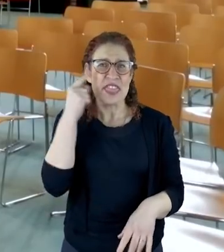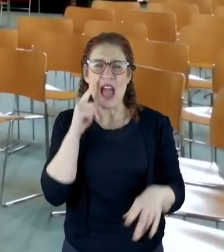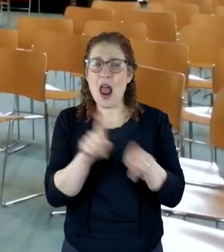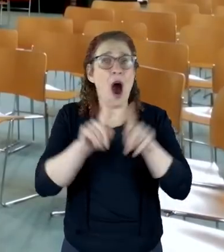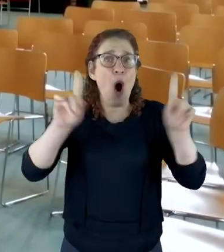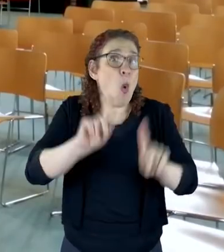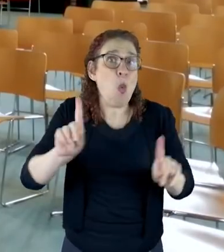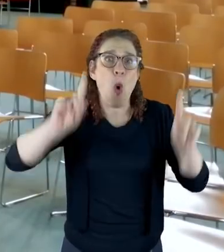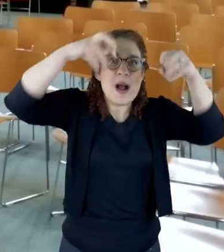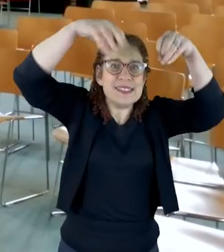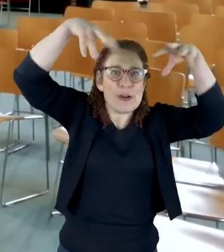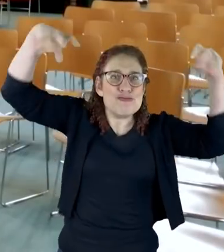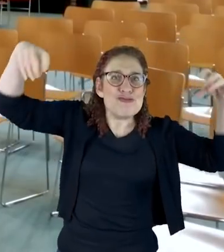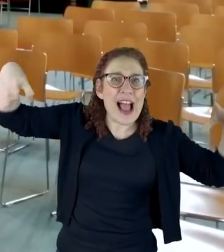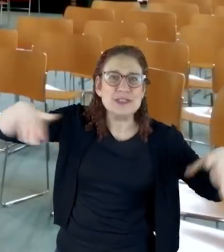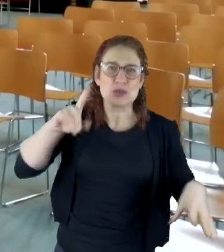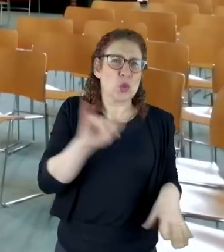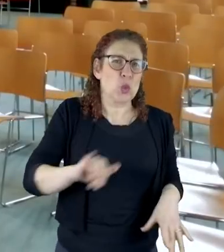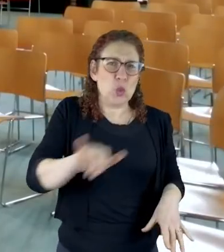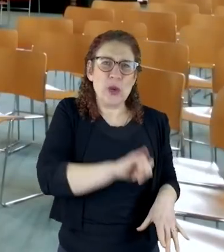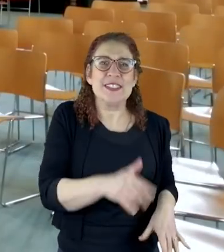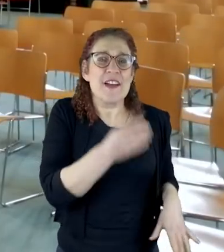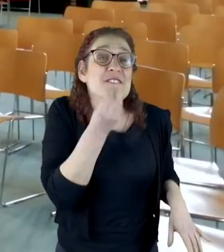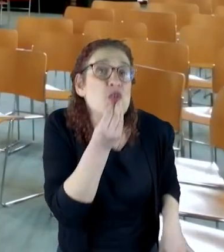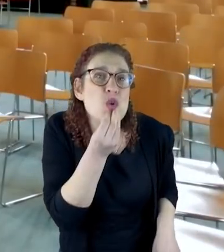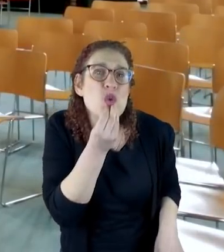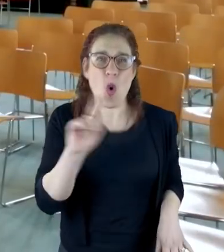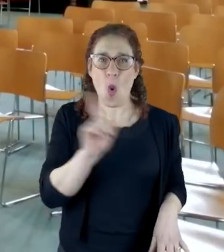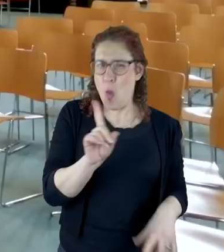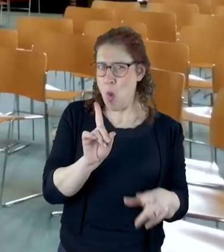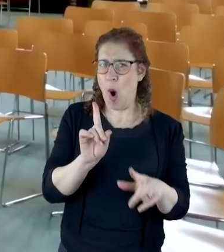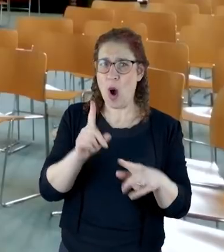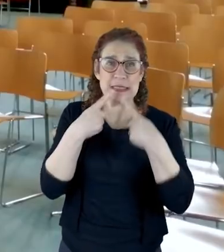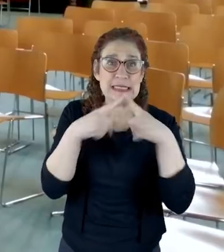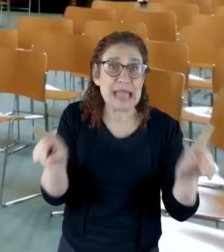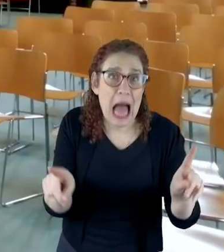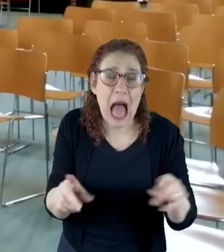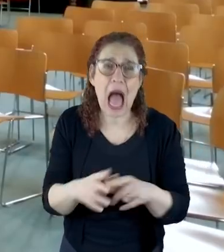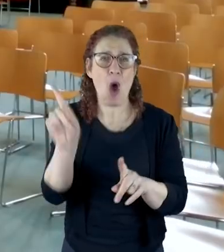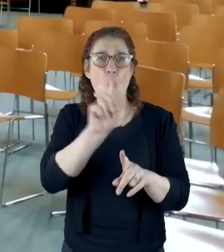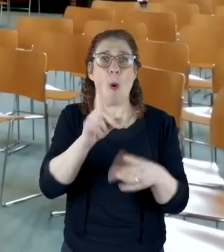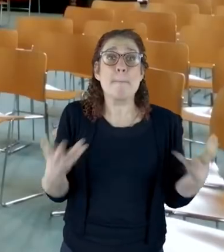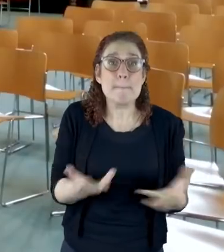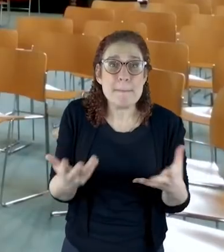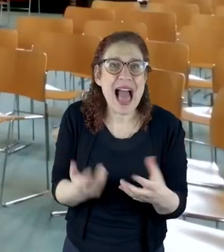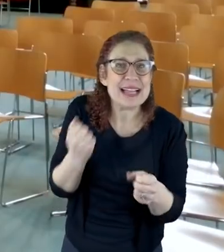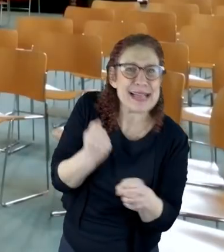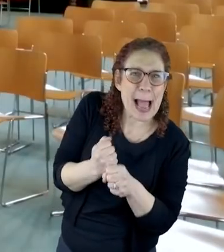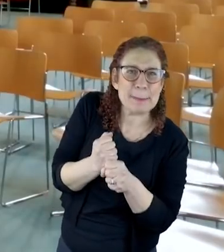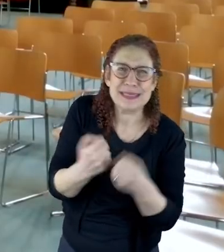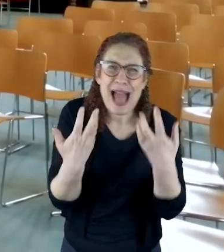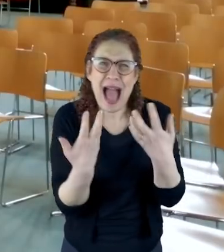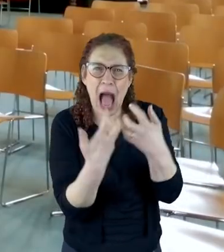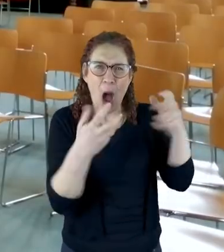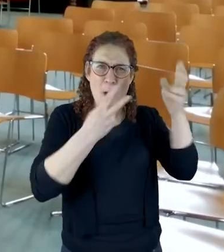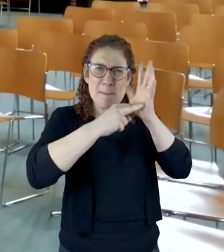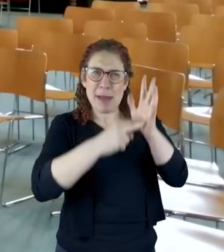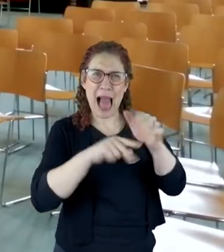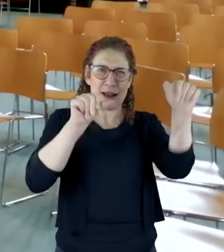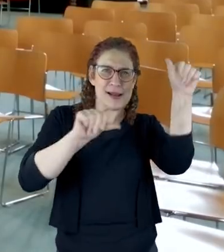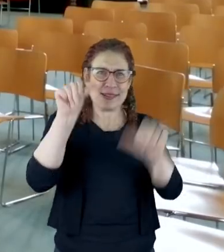like decorations and food and what will be said and the games that will be played and just how it will all fit